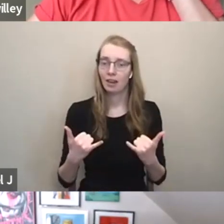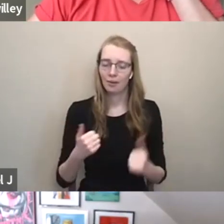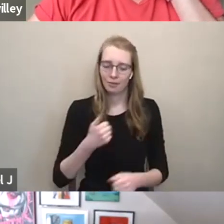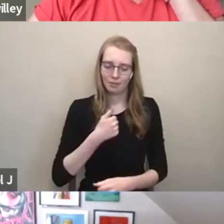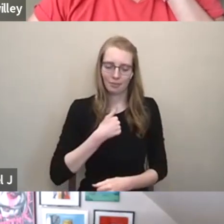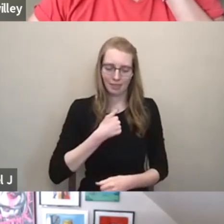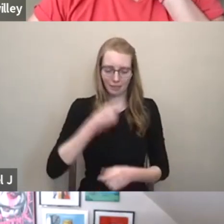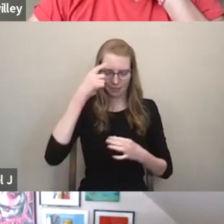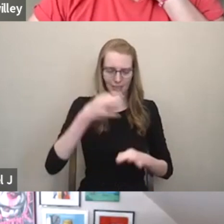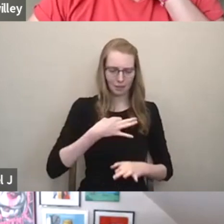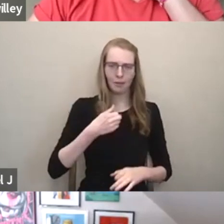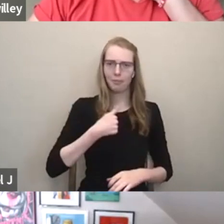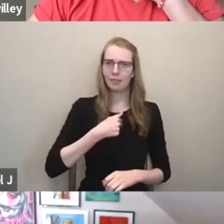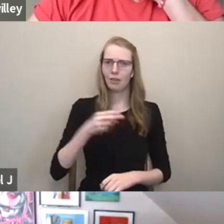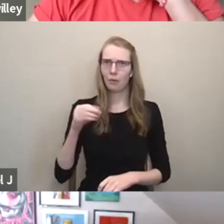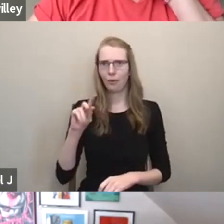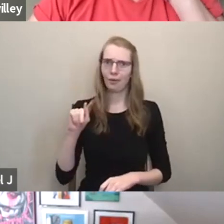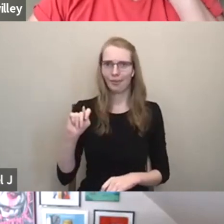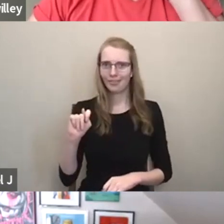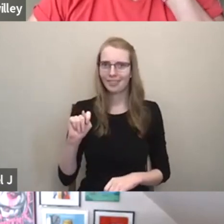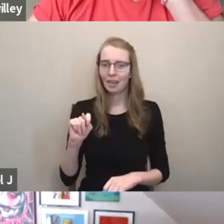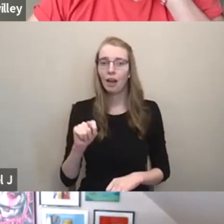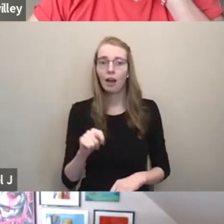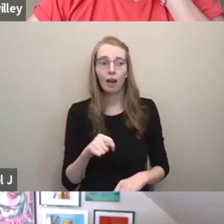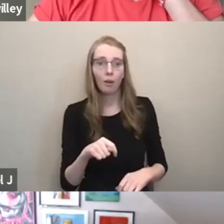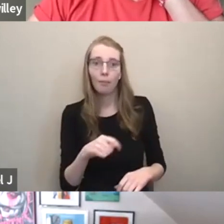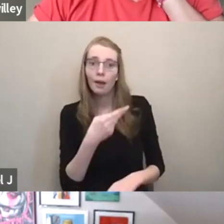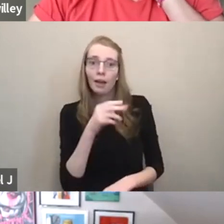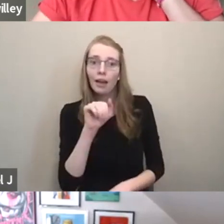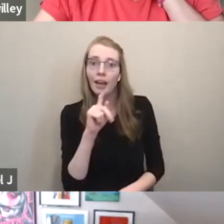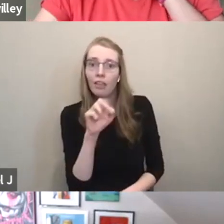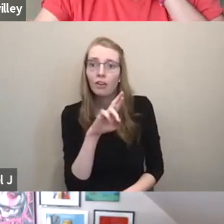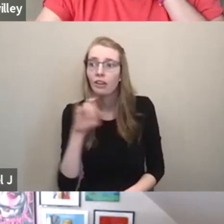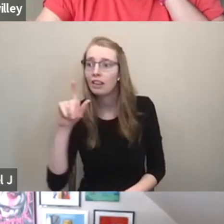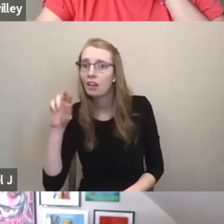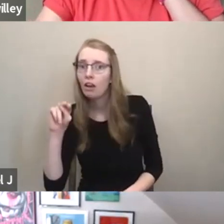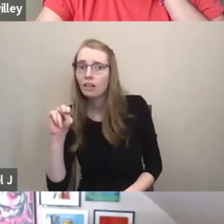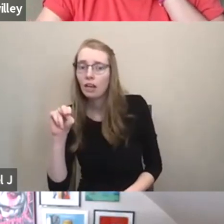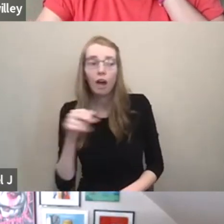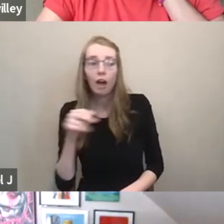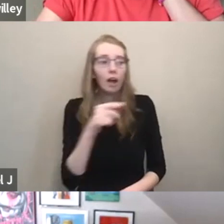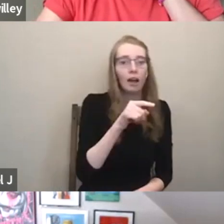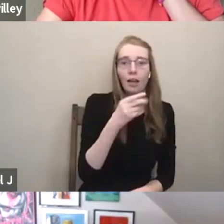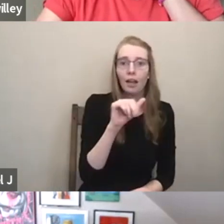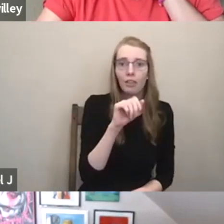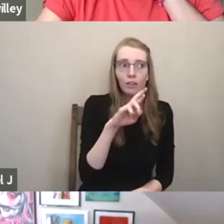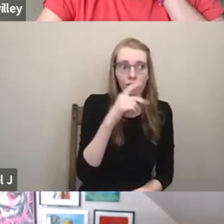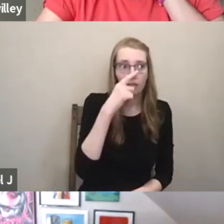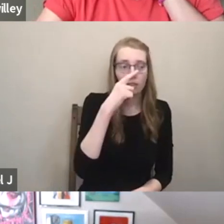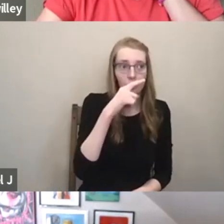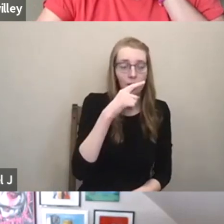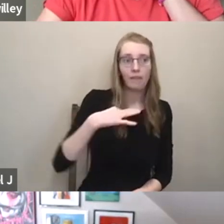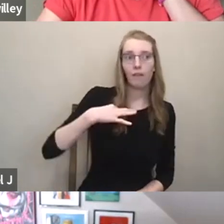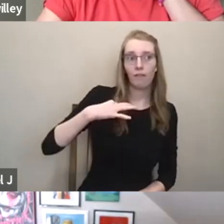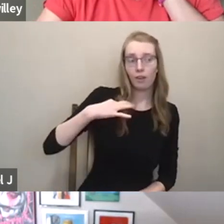say maybe Heather or Leon. Heather, I'll volunteer you. Do you want to start and speak to your story? You're welcome to throw it